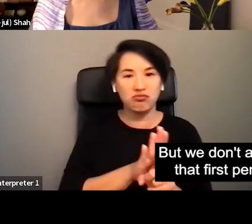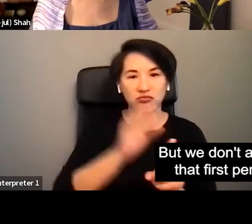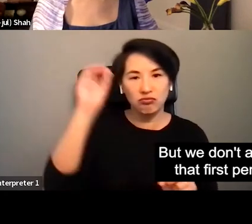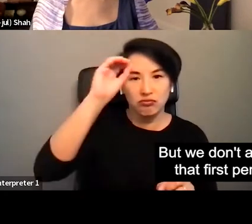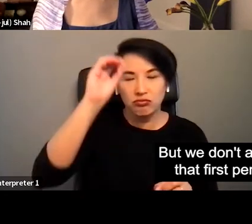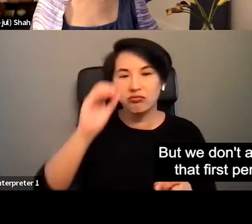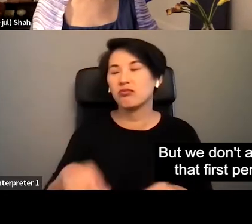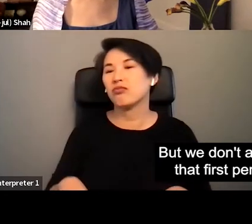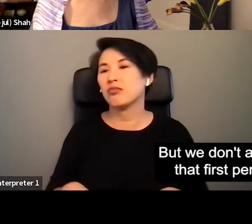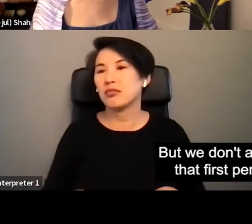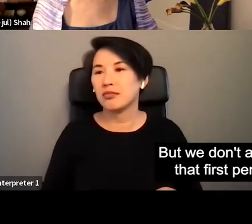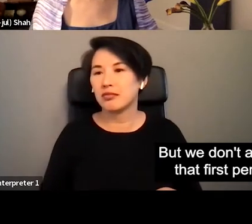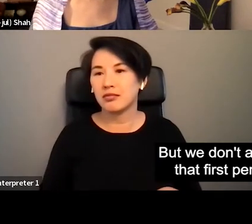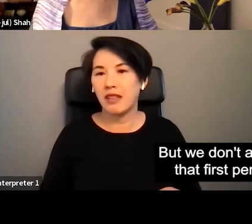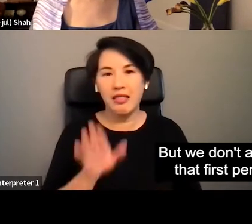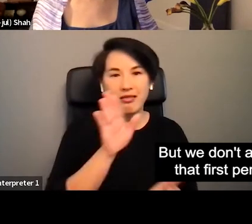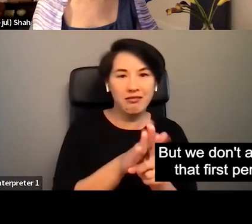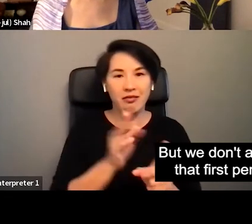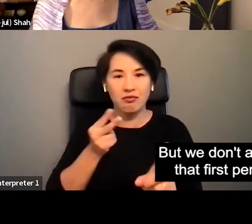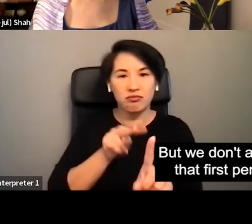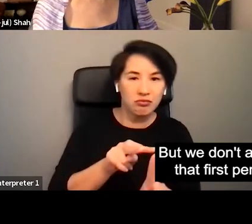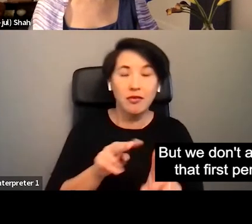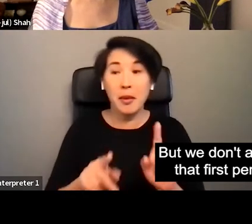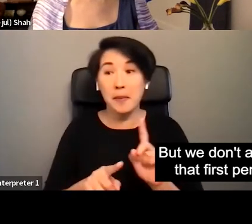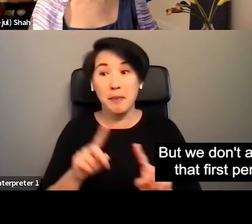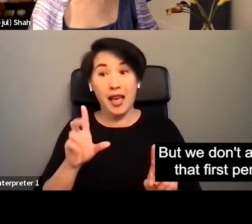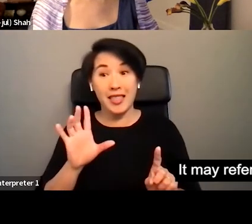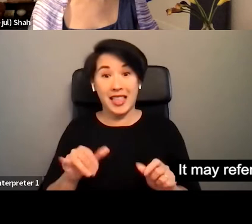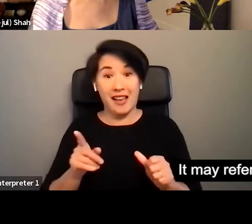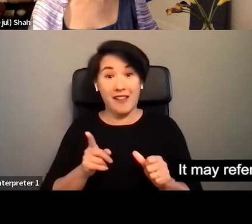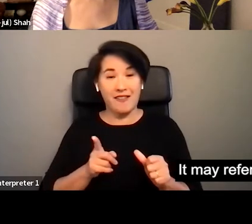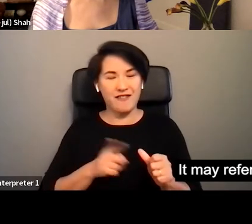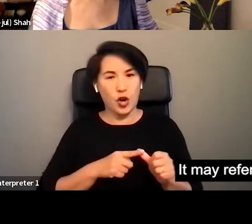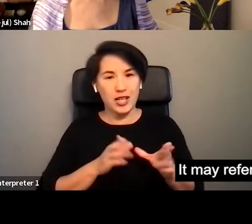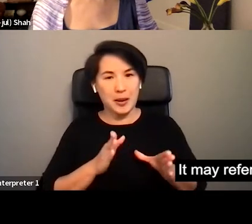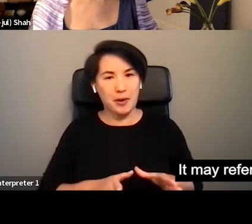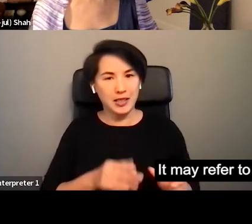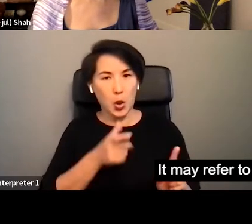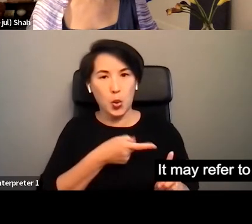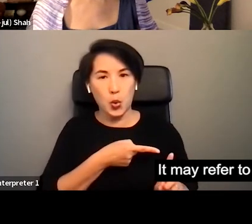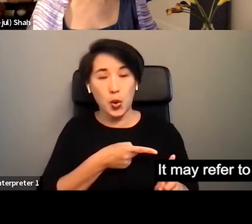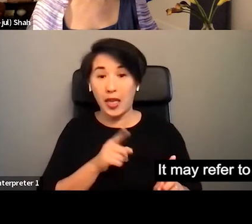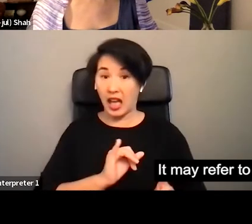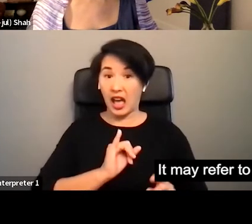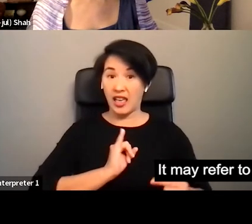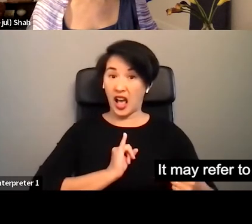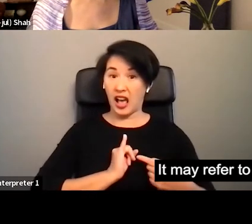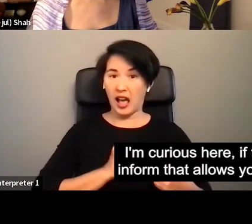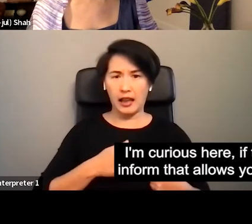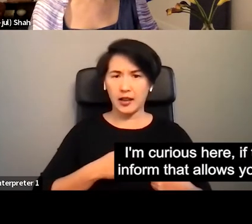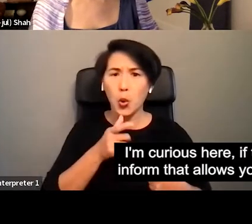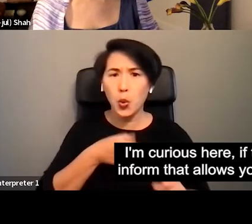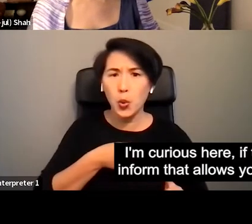we don't always know what that first person I refers to. It may refer to the author, it may refer to another